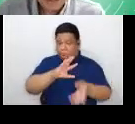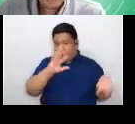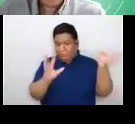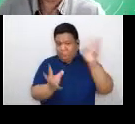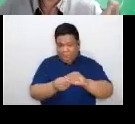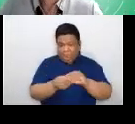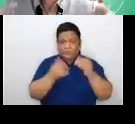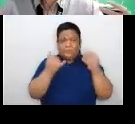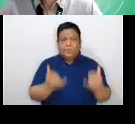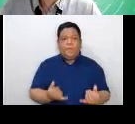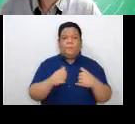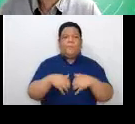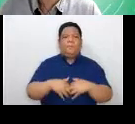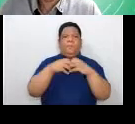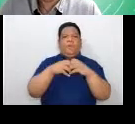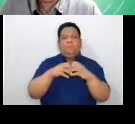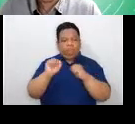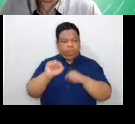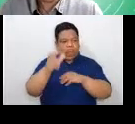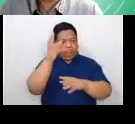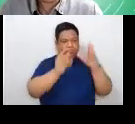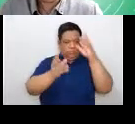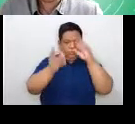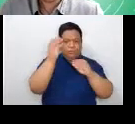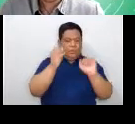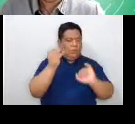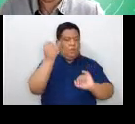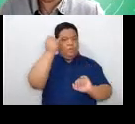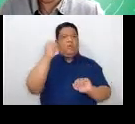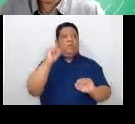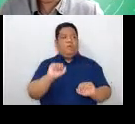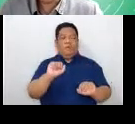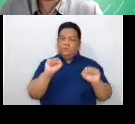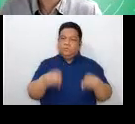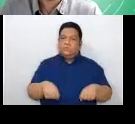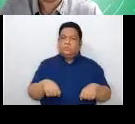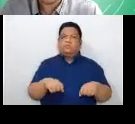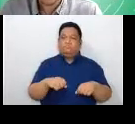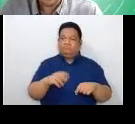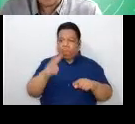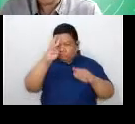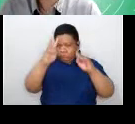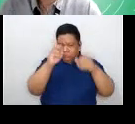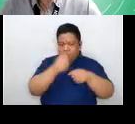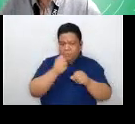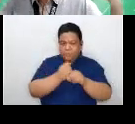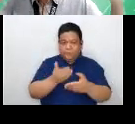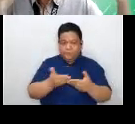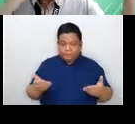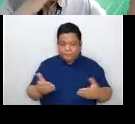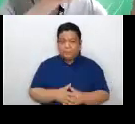of build up this environment of learning, this idea that we want to fabricate things and make things, okay?